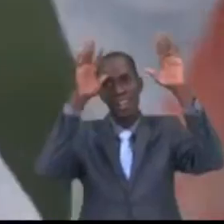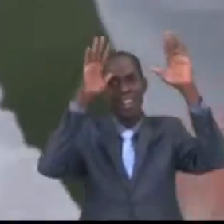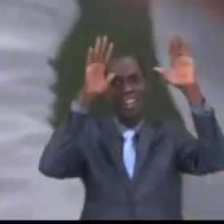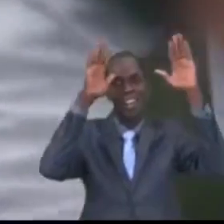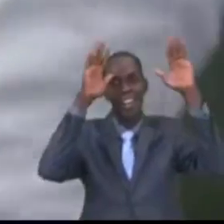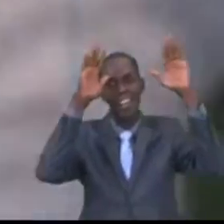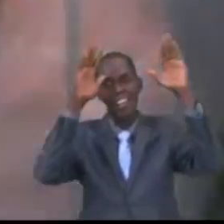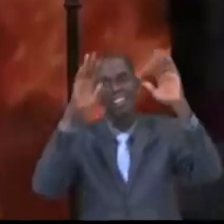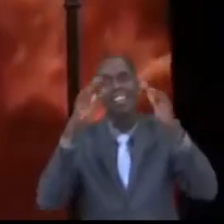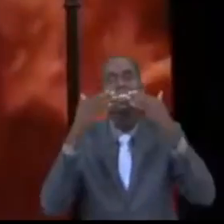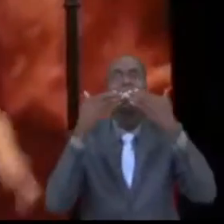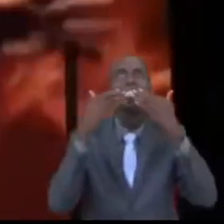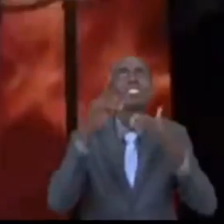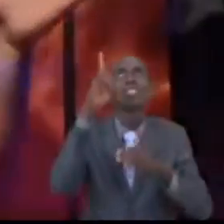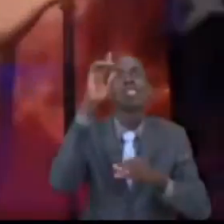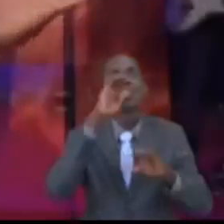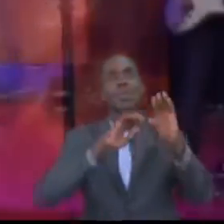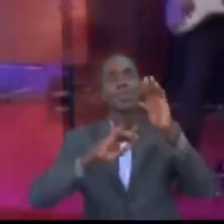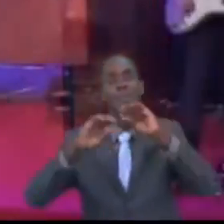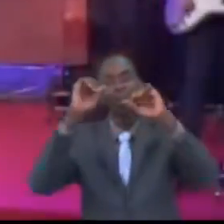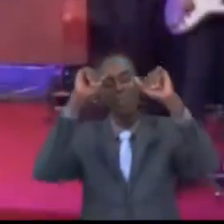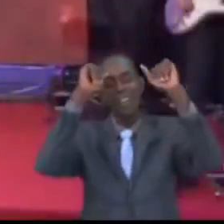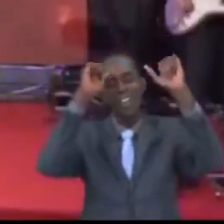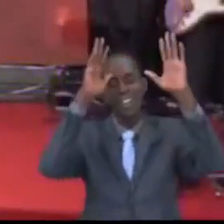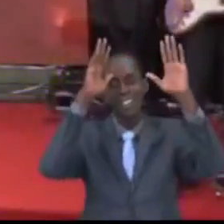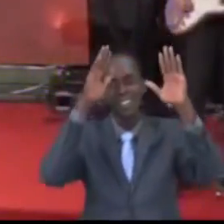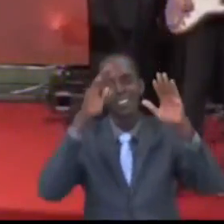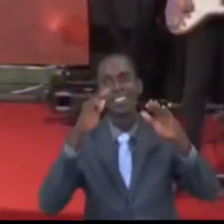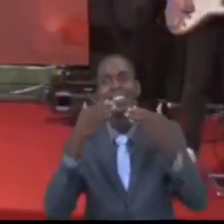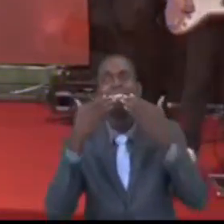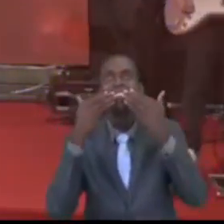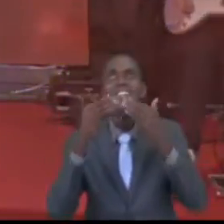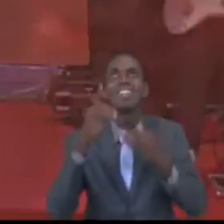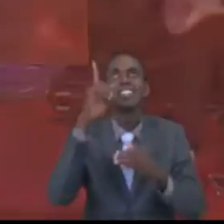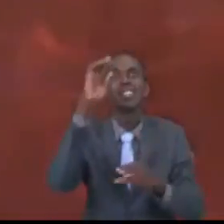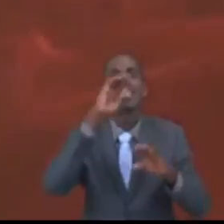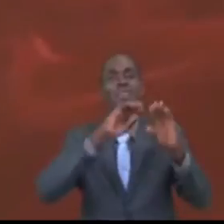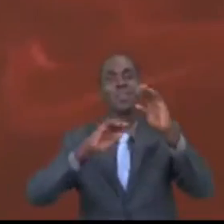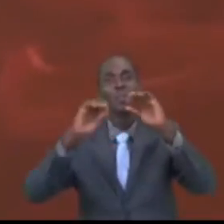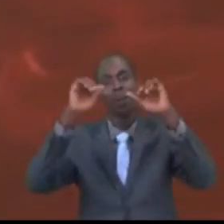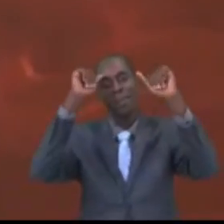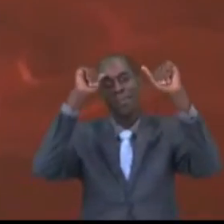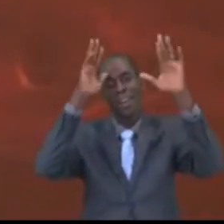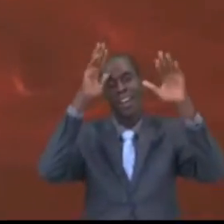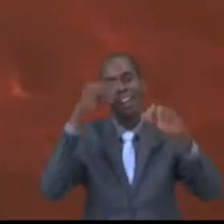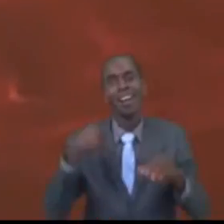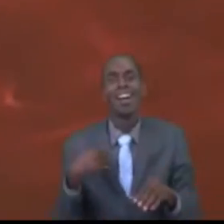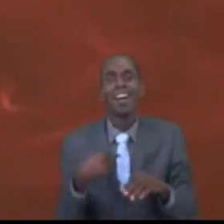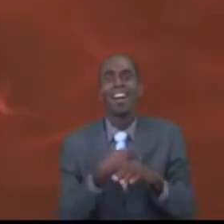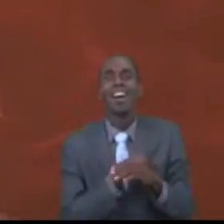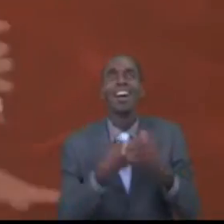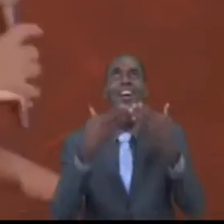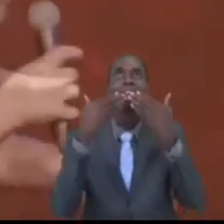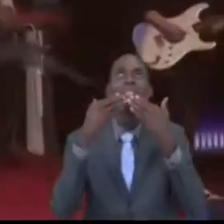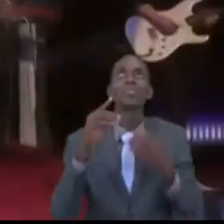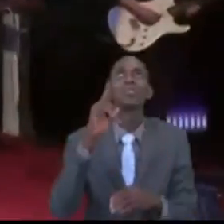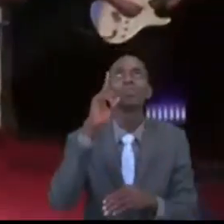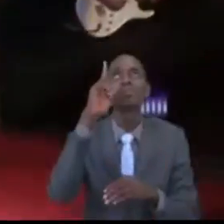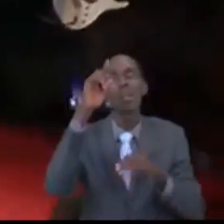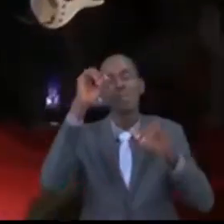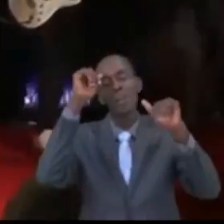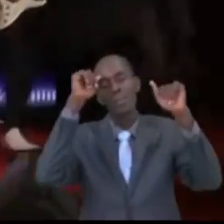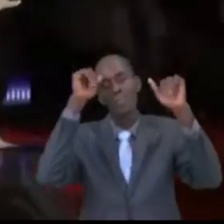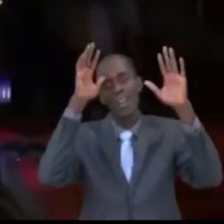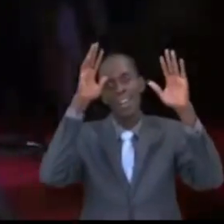ba. Eshe o papa, eshe o papa. Awa